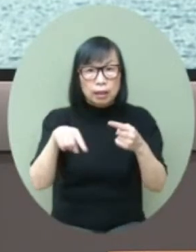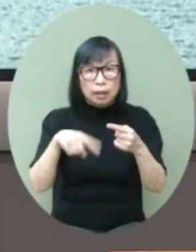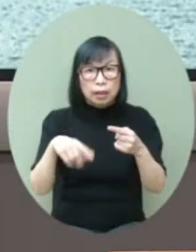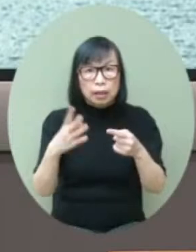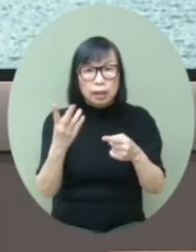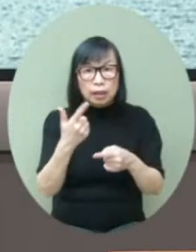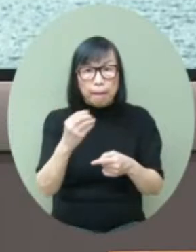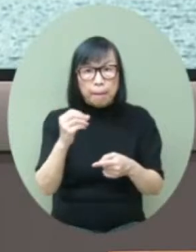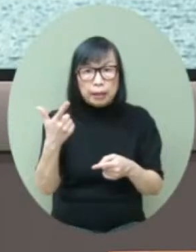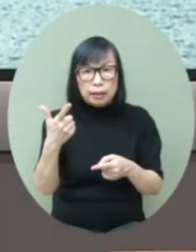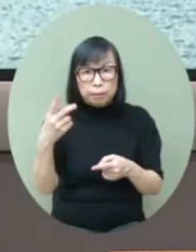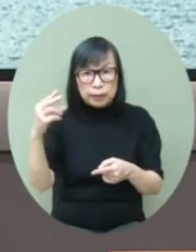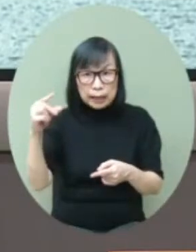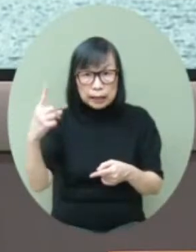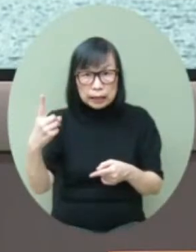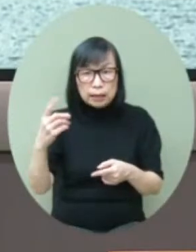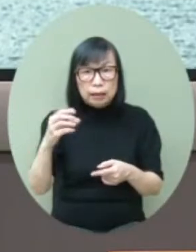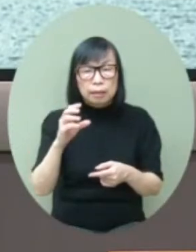beds,